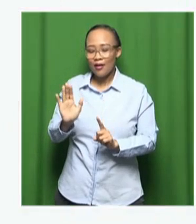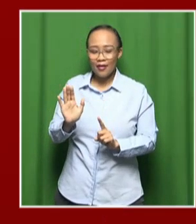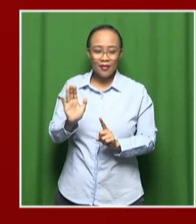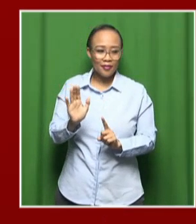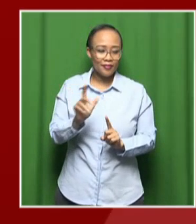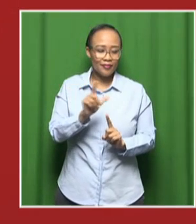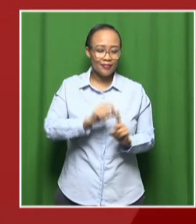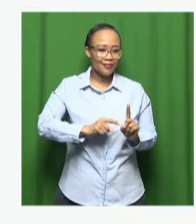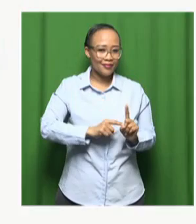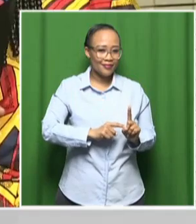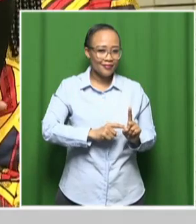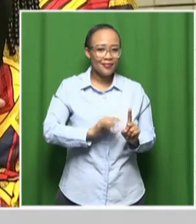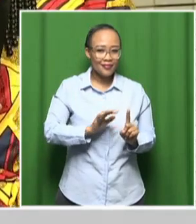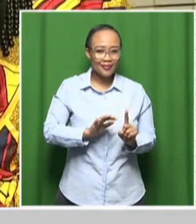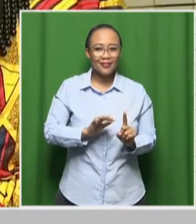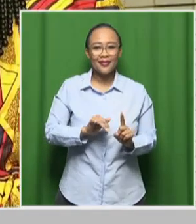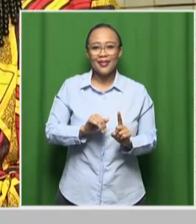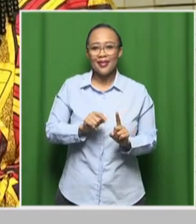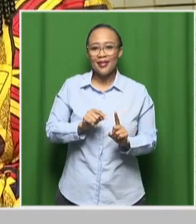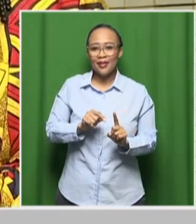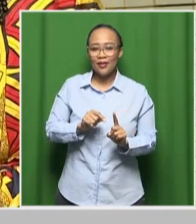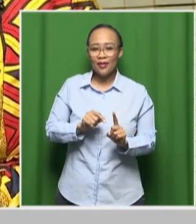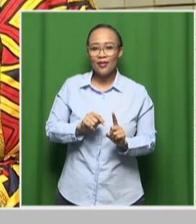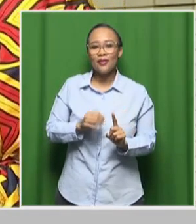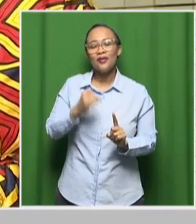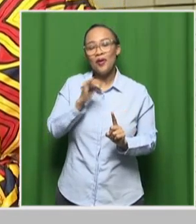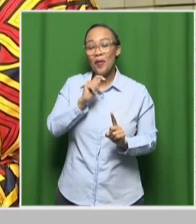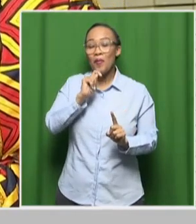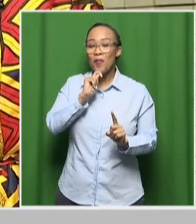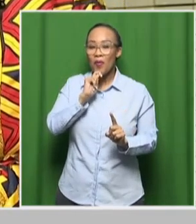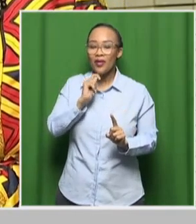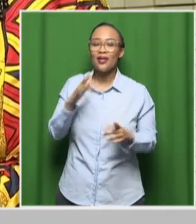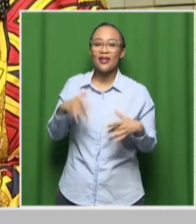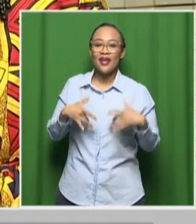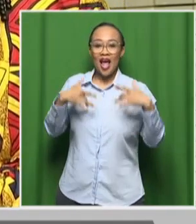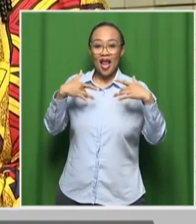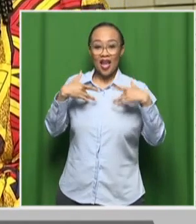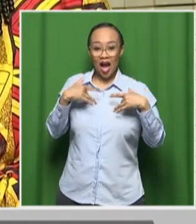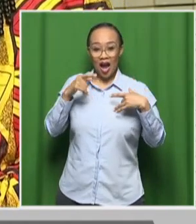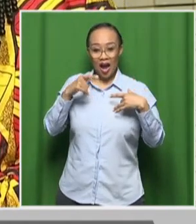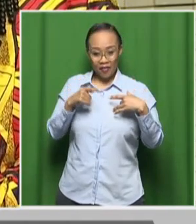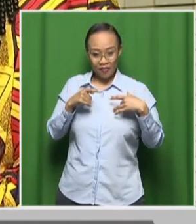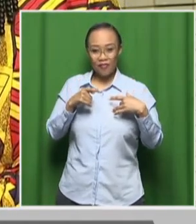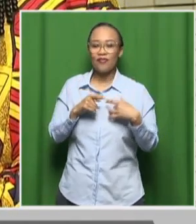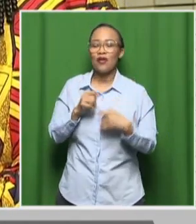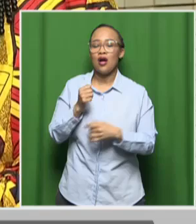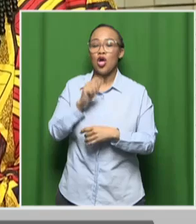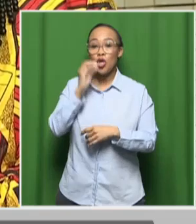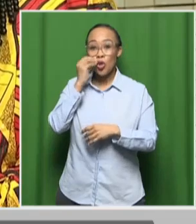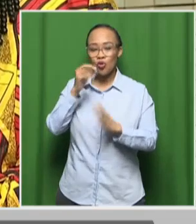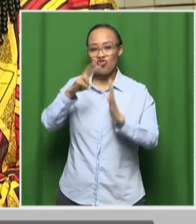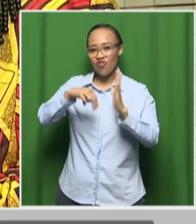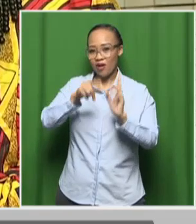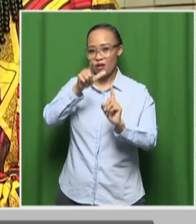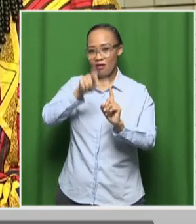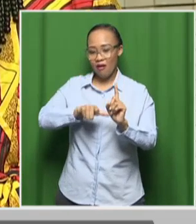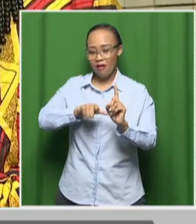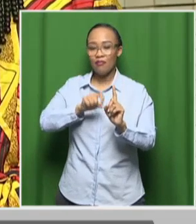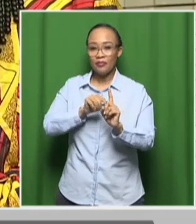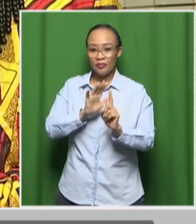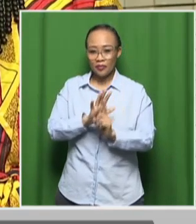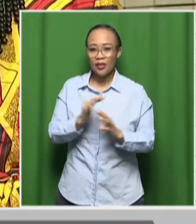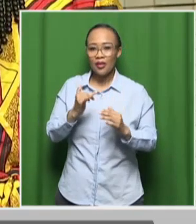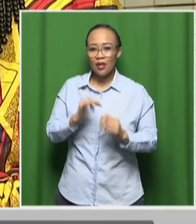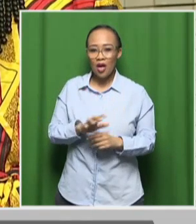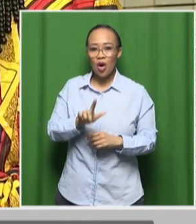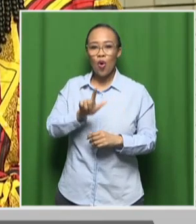of course, is always on the weekends as our anchor on Morning Live. Liesl Wilson is there. So Liesl, good morning.